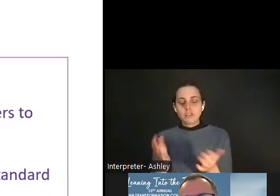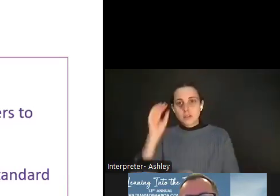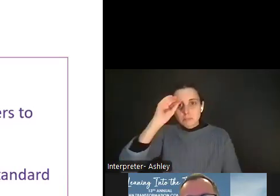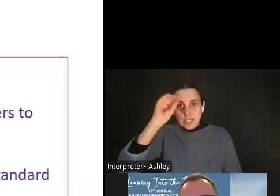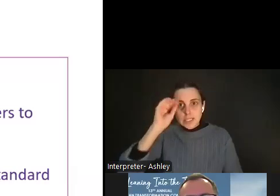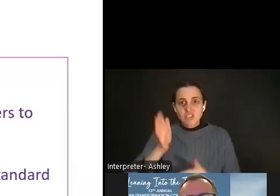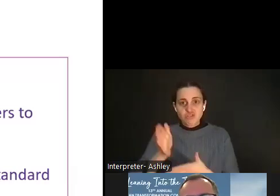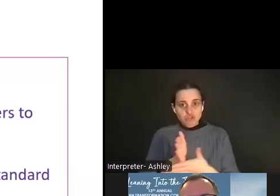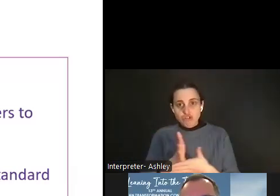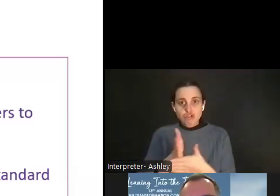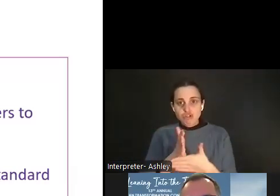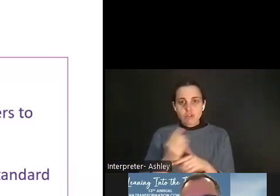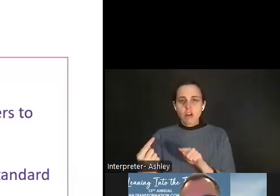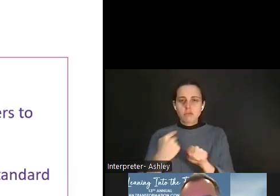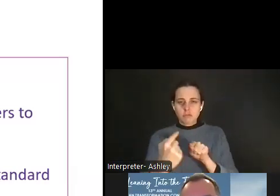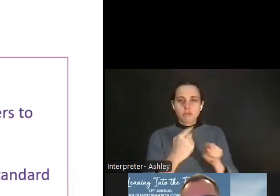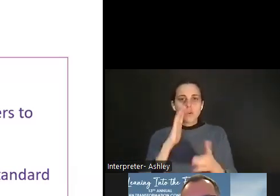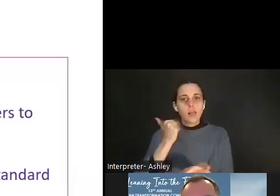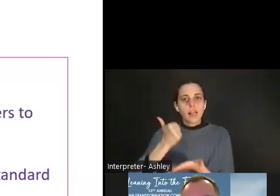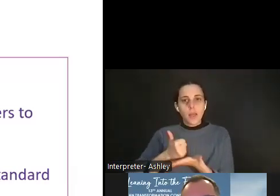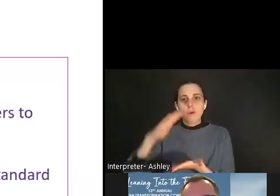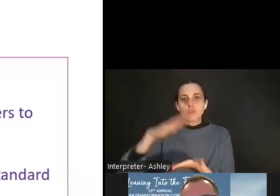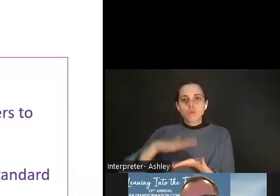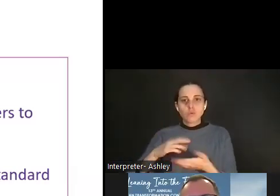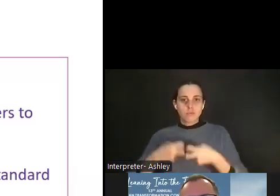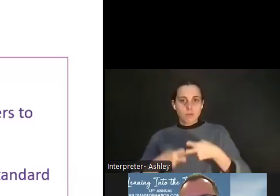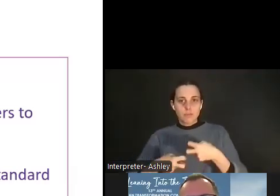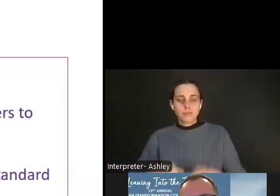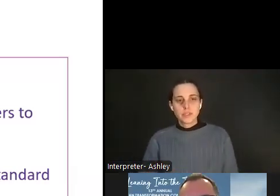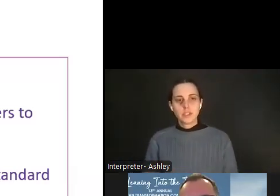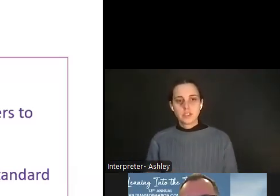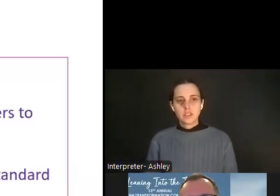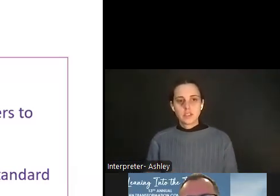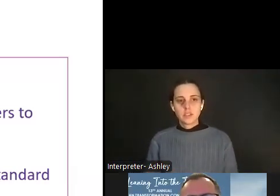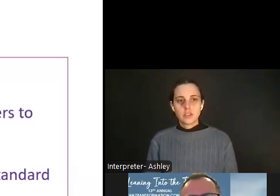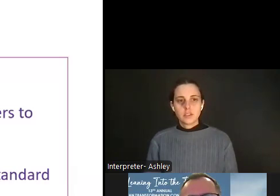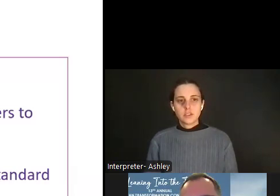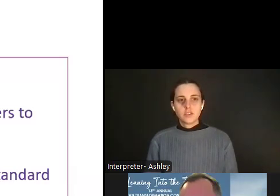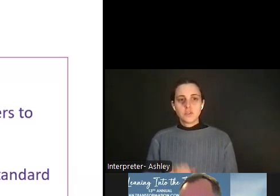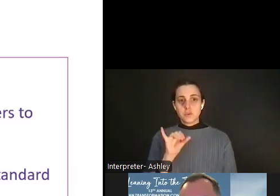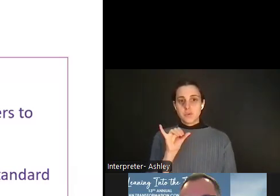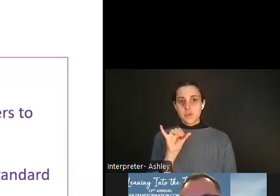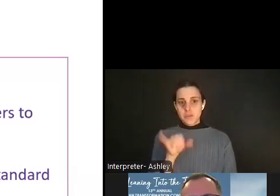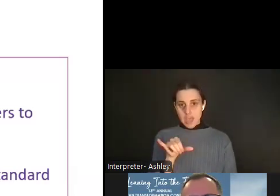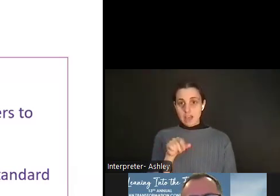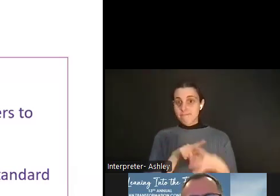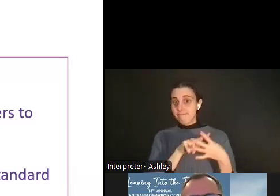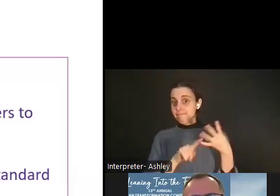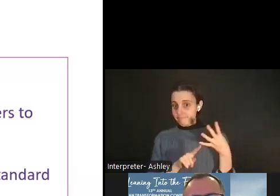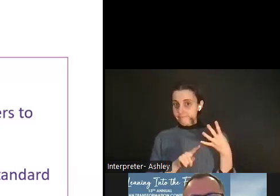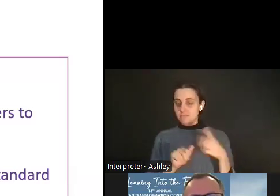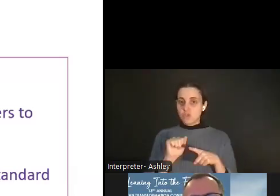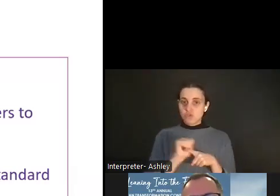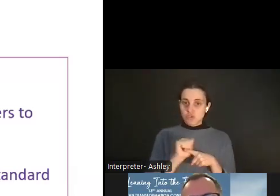teams to reduce those defects as well. So that's what we've seen. So we've seen train, mentor, motivate, and recognize. So these were